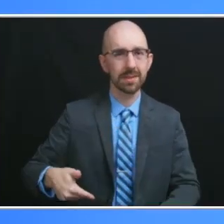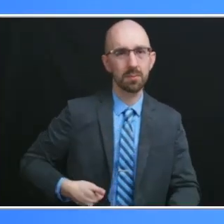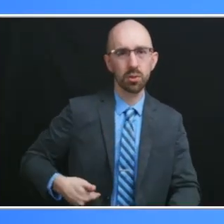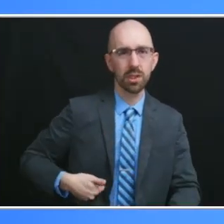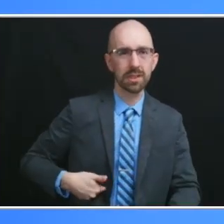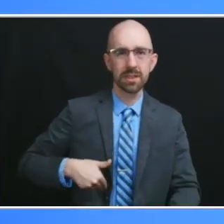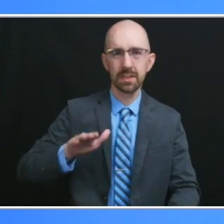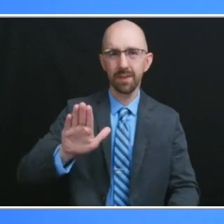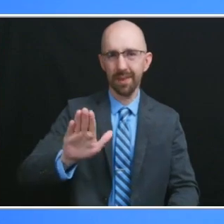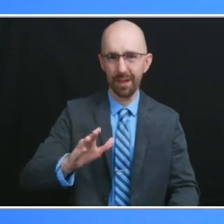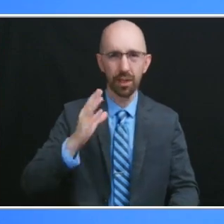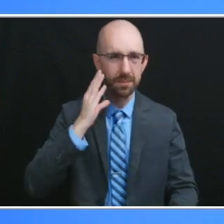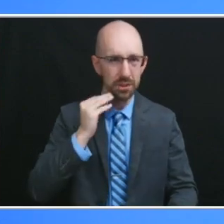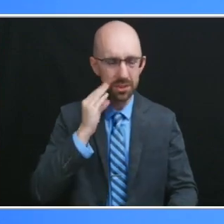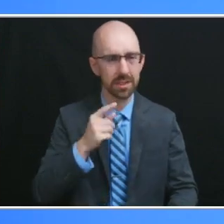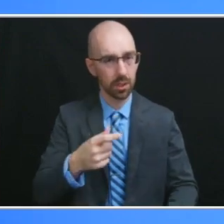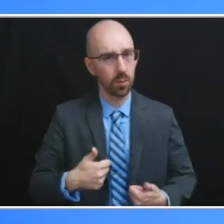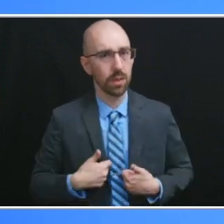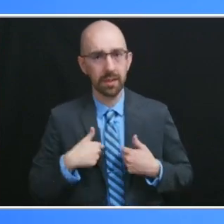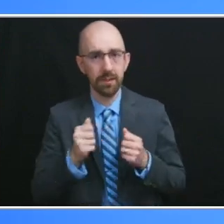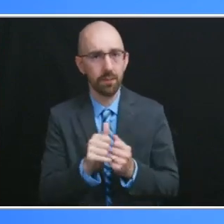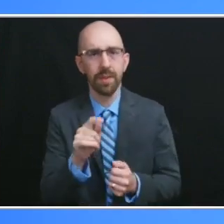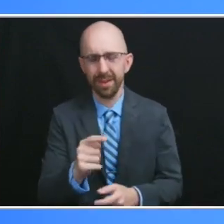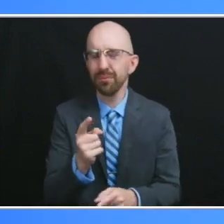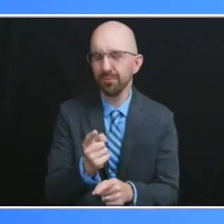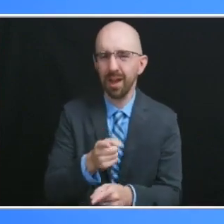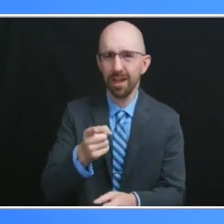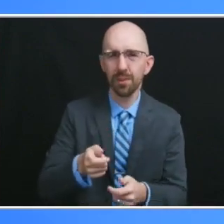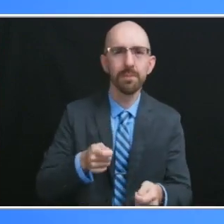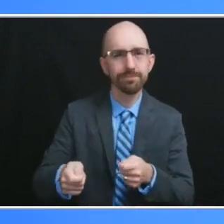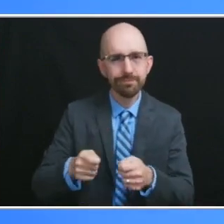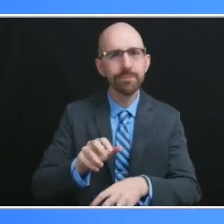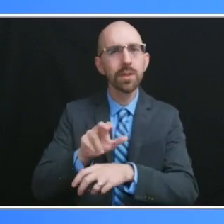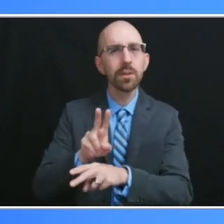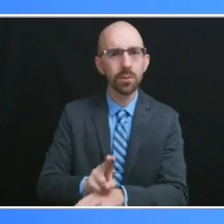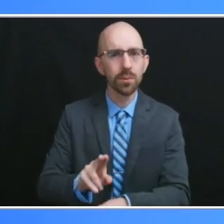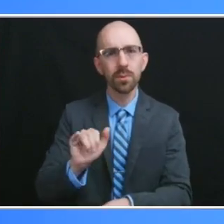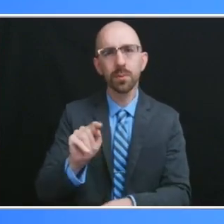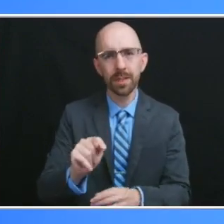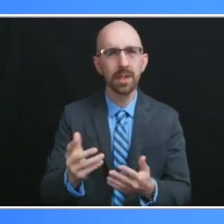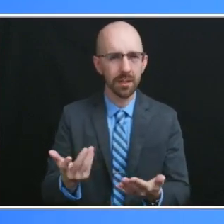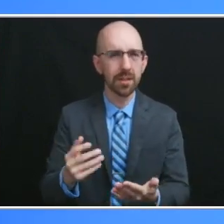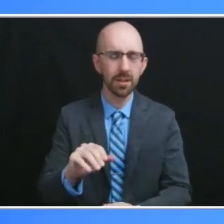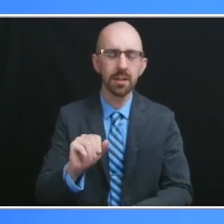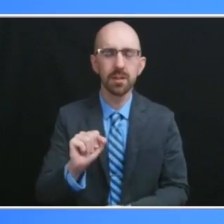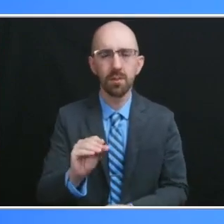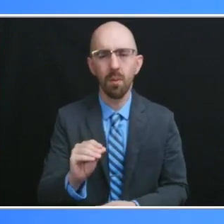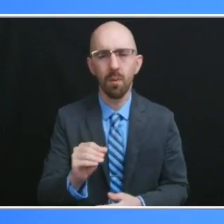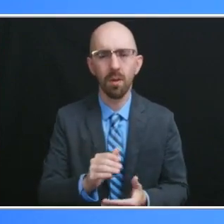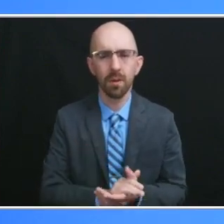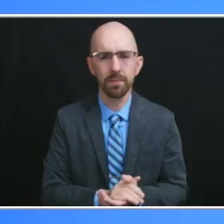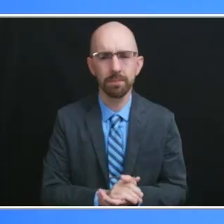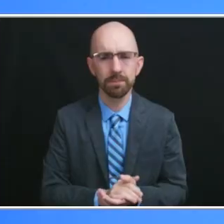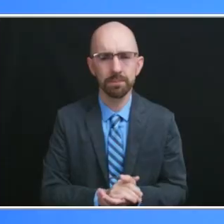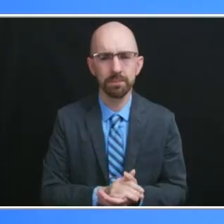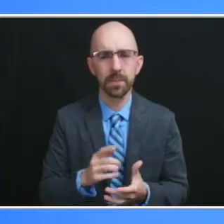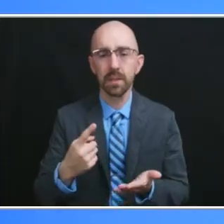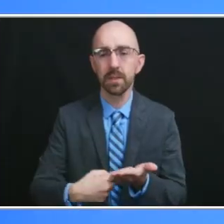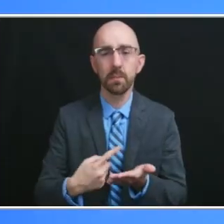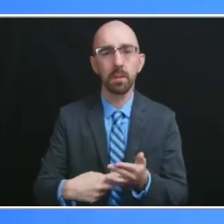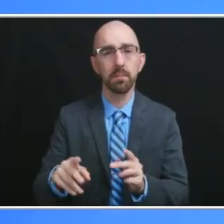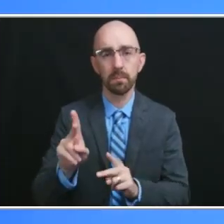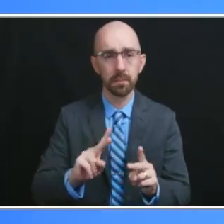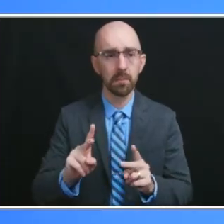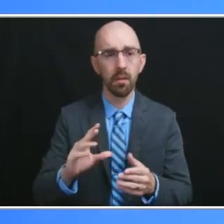and so... And you live with it. Right, you live with it, you kind of get used to it, and so... and I think people sometimes think like, oh, those are just